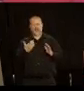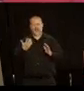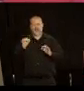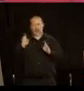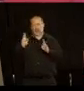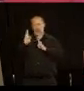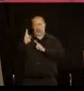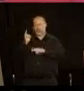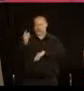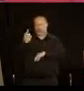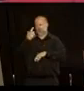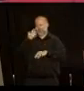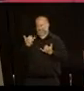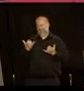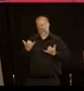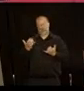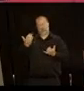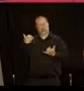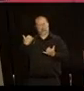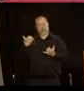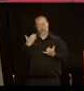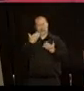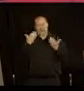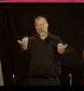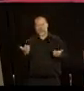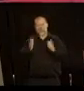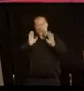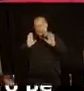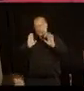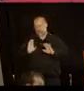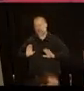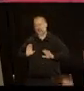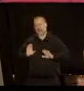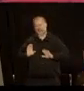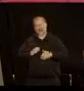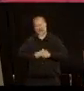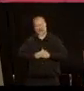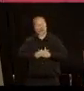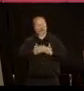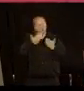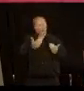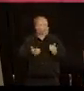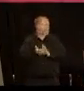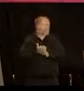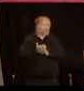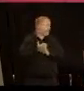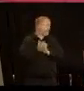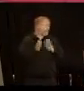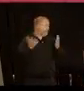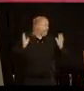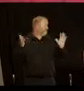ago was just one of the highest honors, and I just want to thank you. It's great being here, and we have a new baby. Thank you, sir.